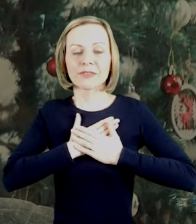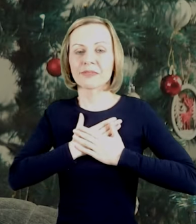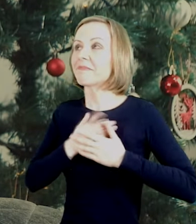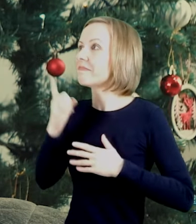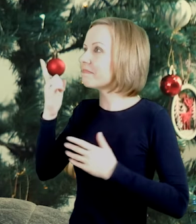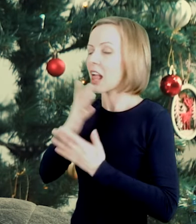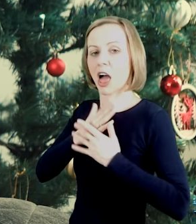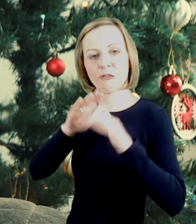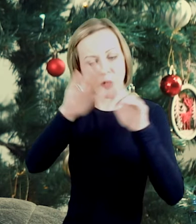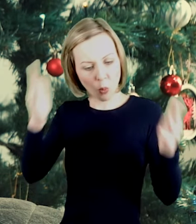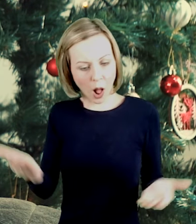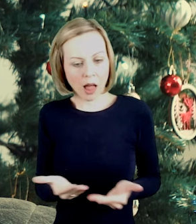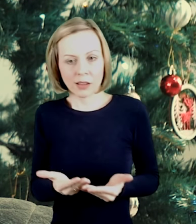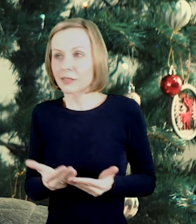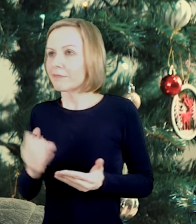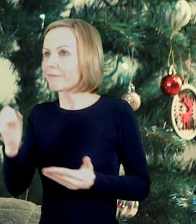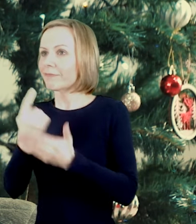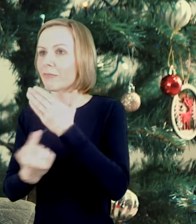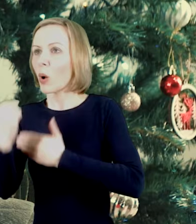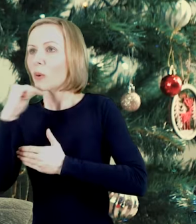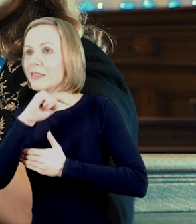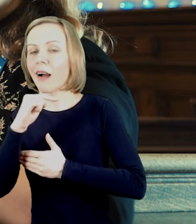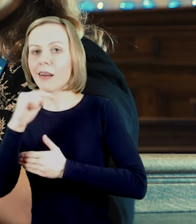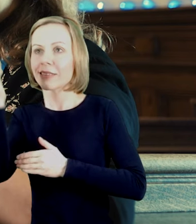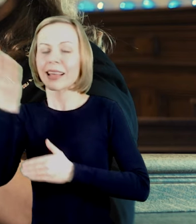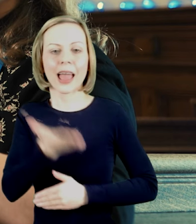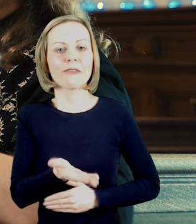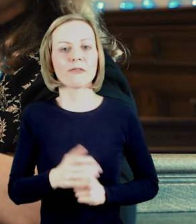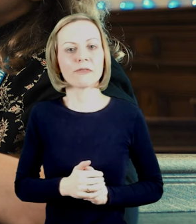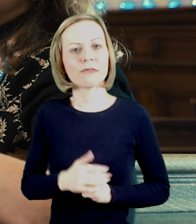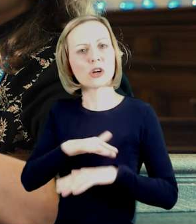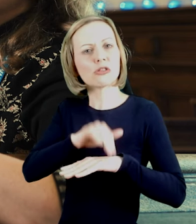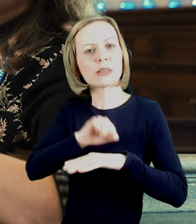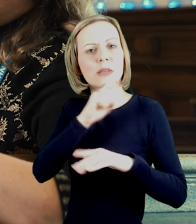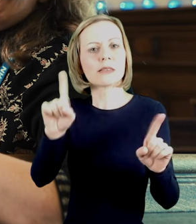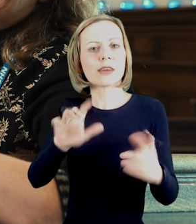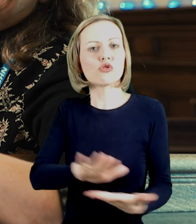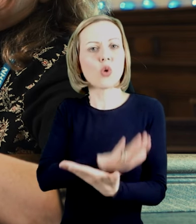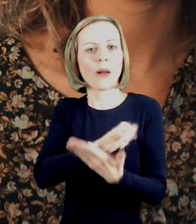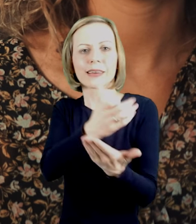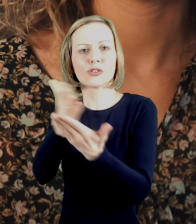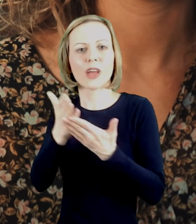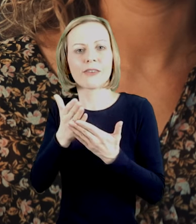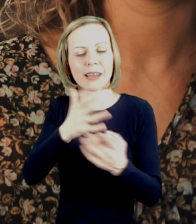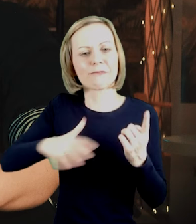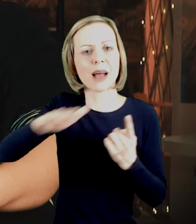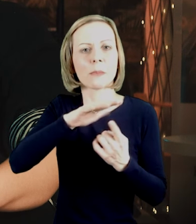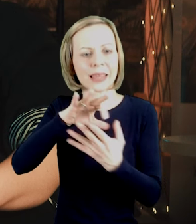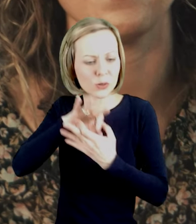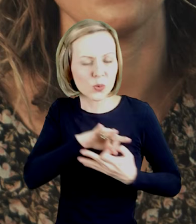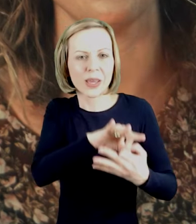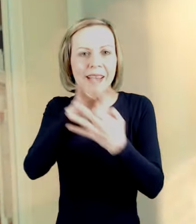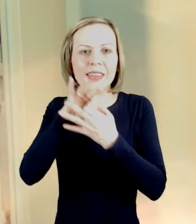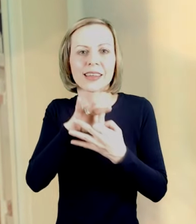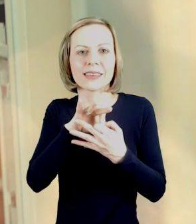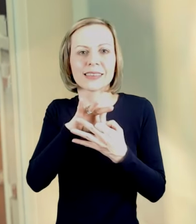God so loved the world that he gave his only one son. For me, Christmas is joy. Sharing. Family.